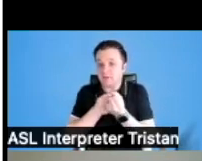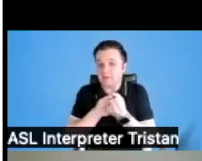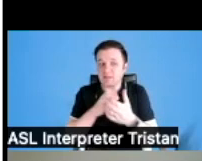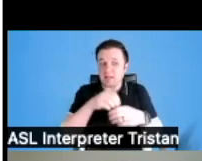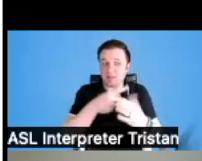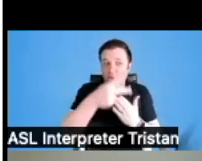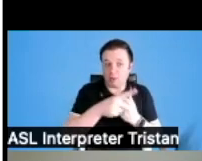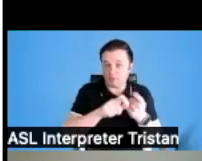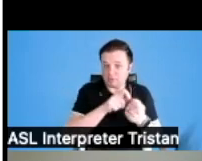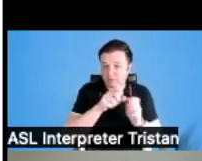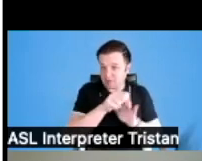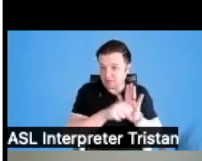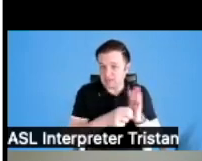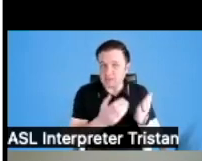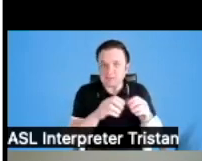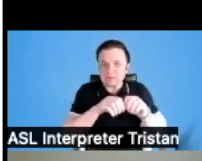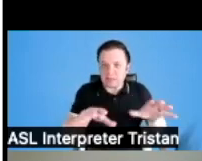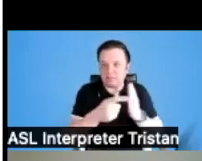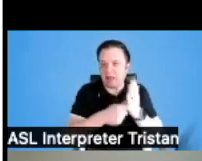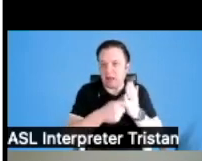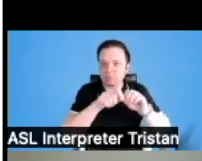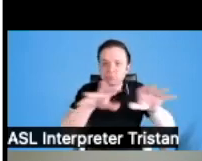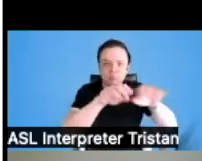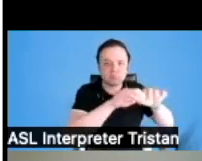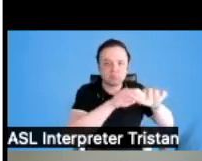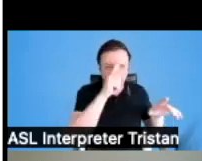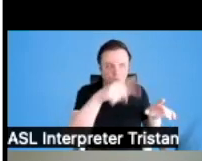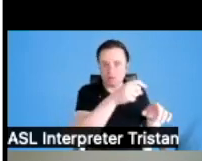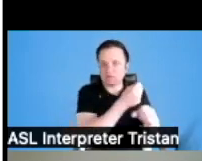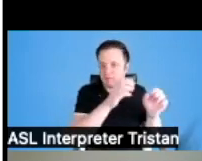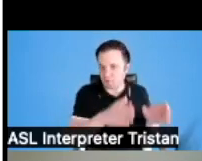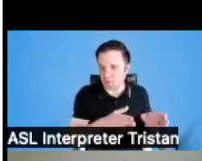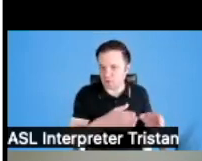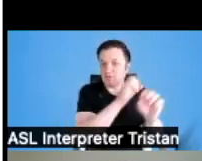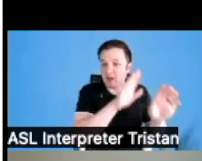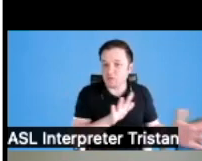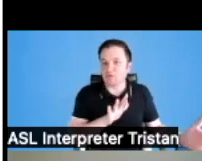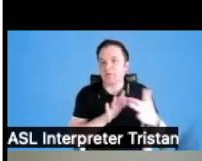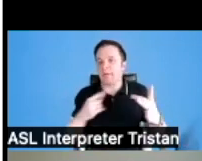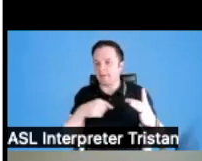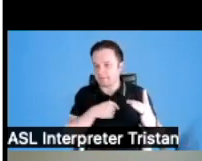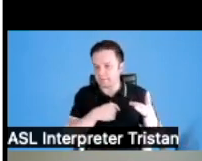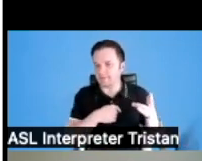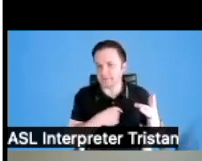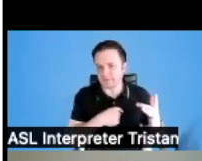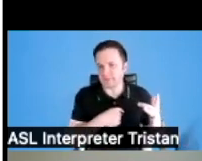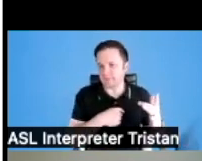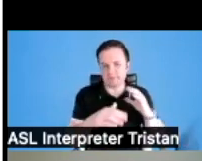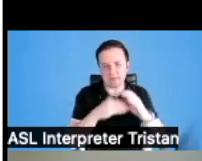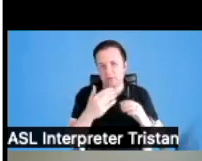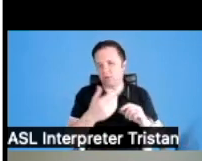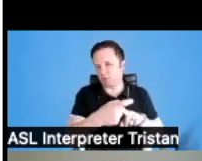out flyers to survivors, and then survivors reached out to us by email or